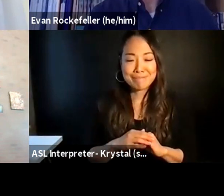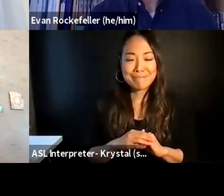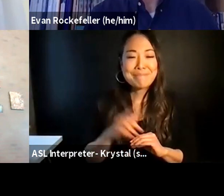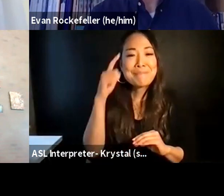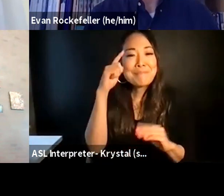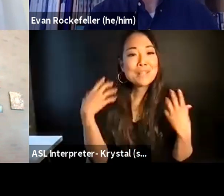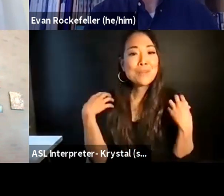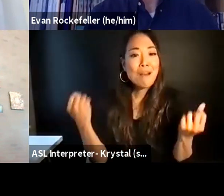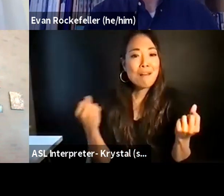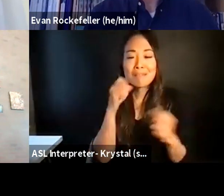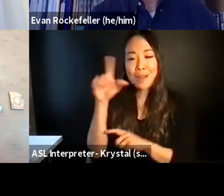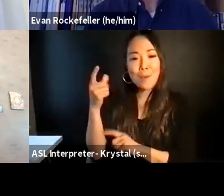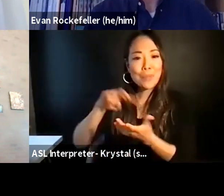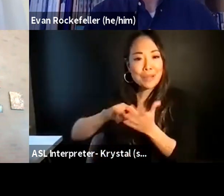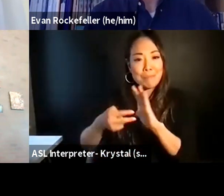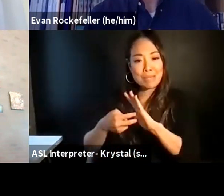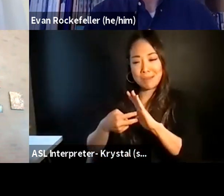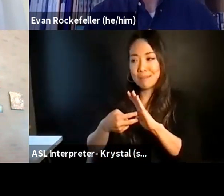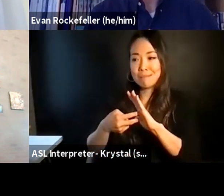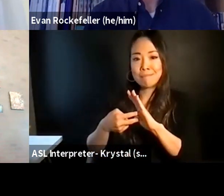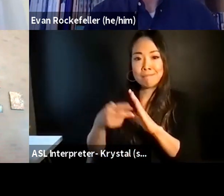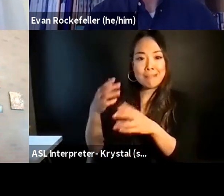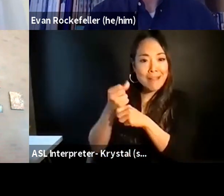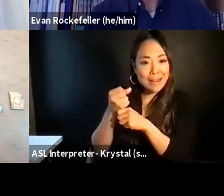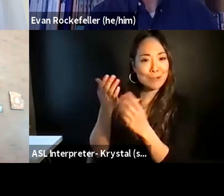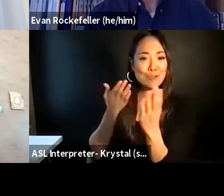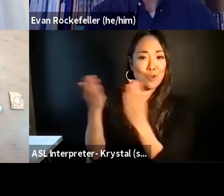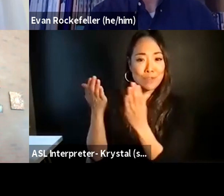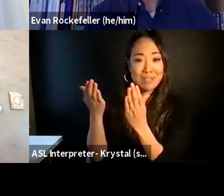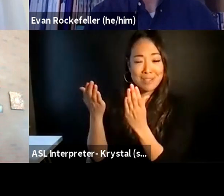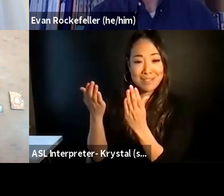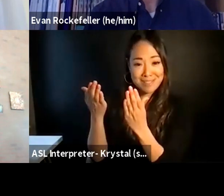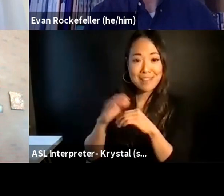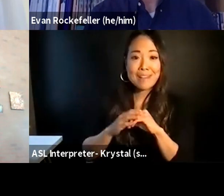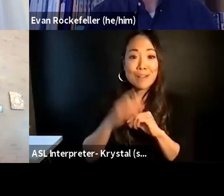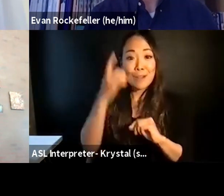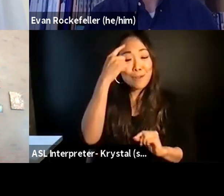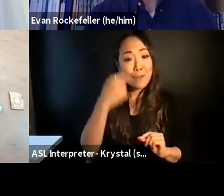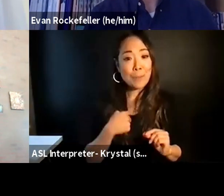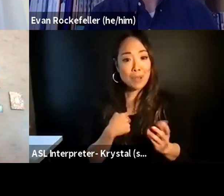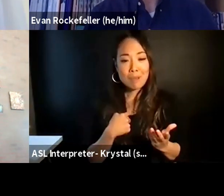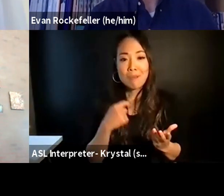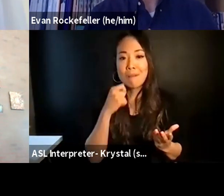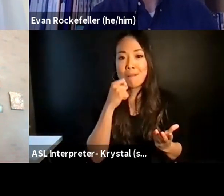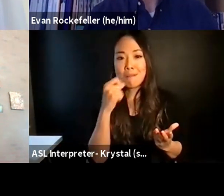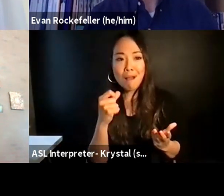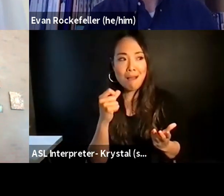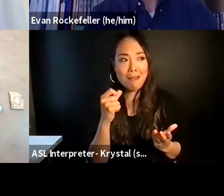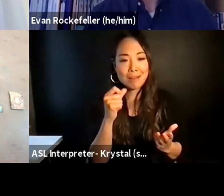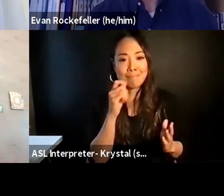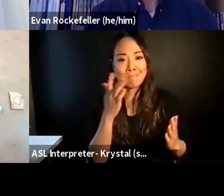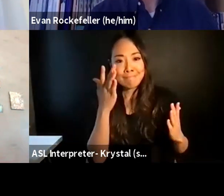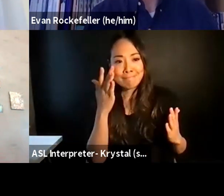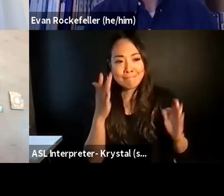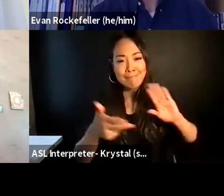seeking services. I think for me, thinking about not pathologizing our experiences as LGBTQ people, that